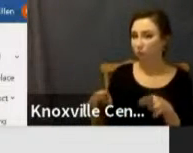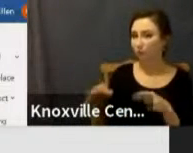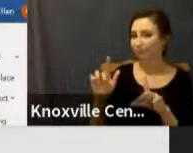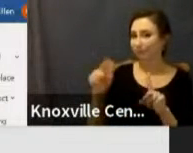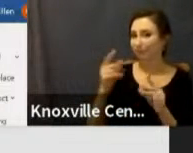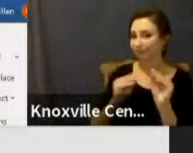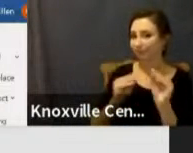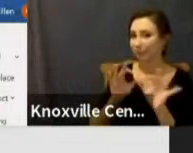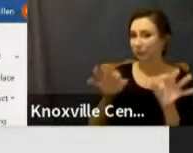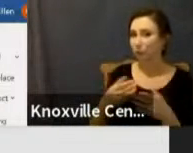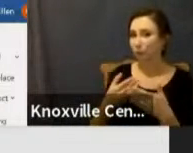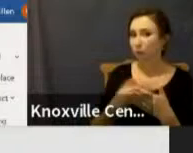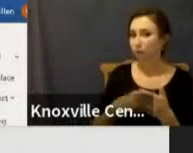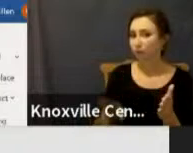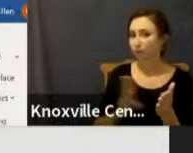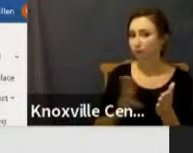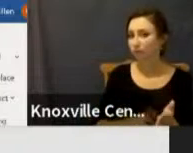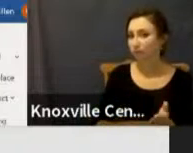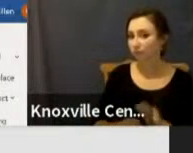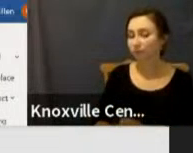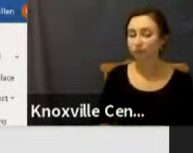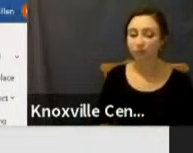before it gets signed. yes.